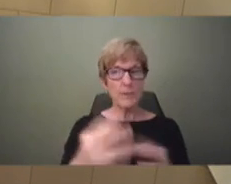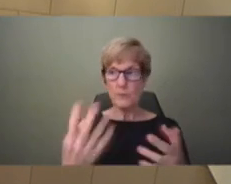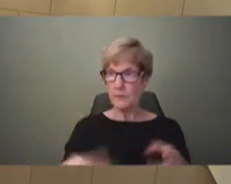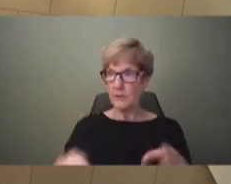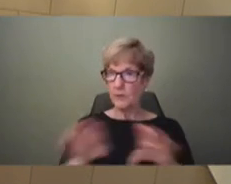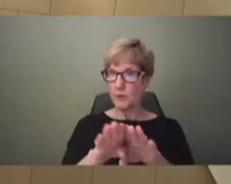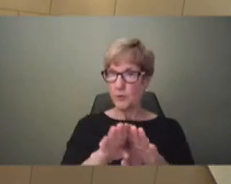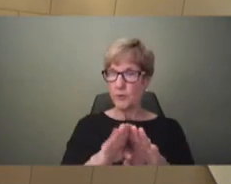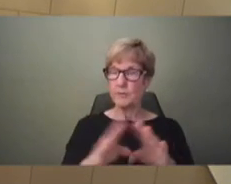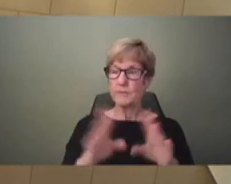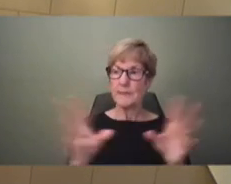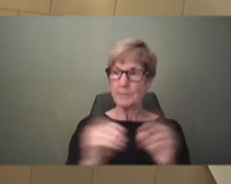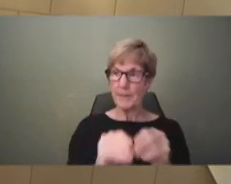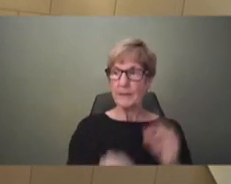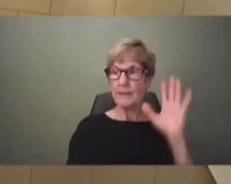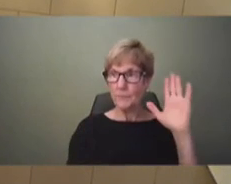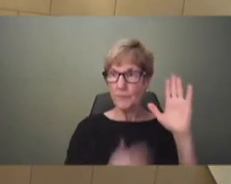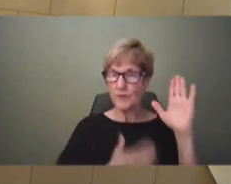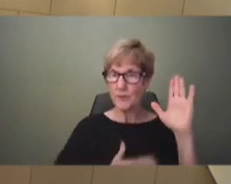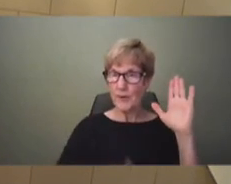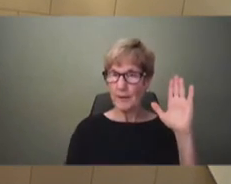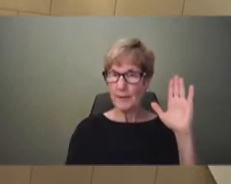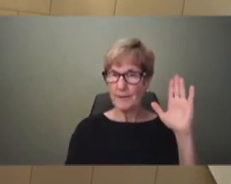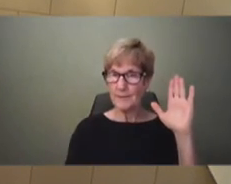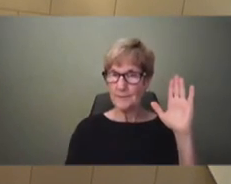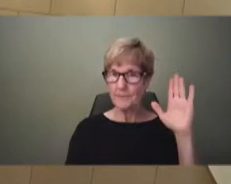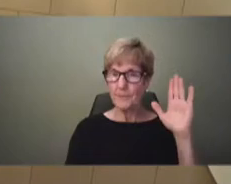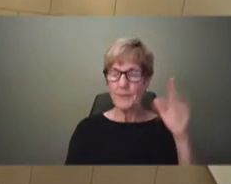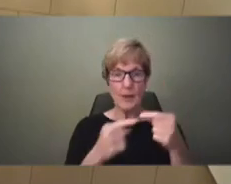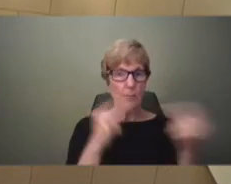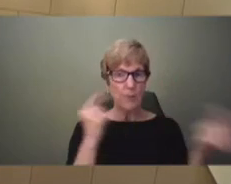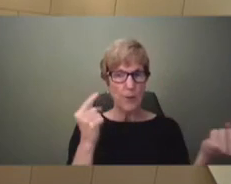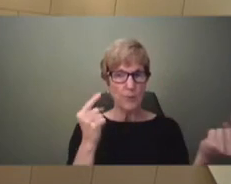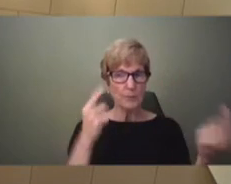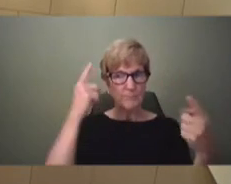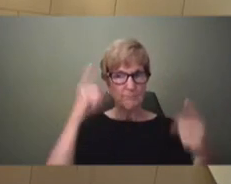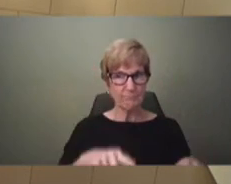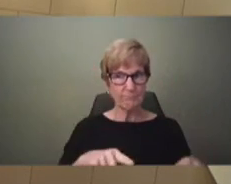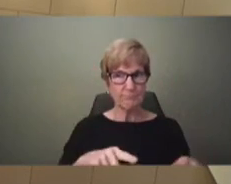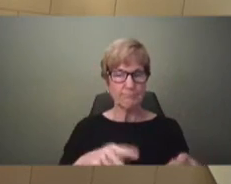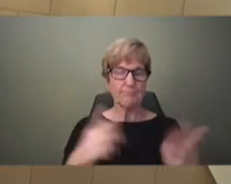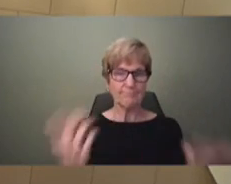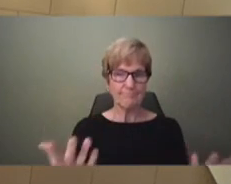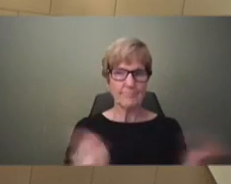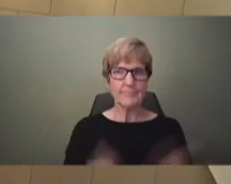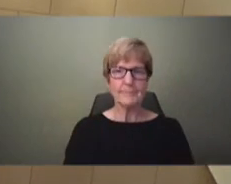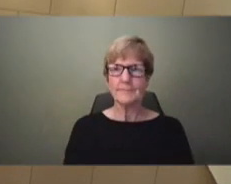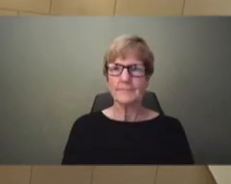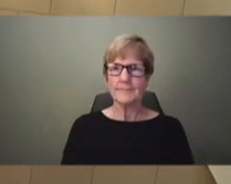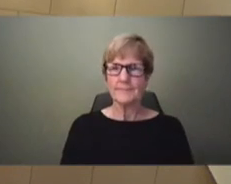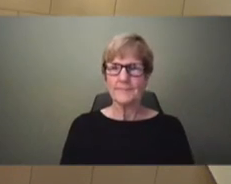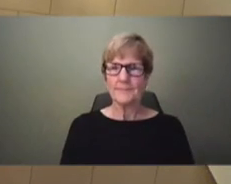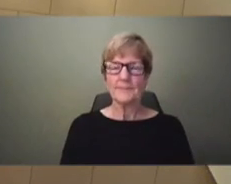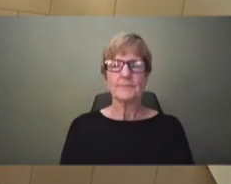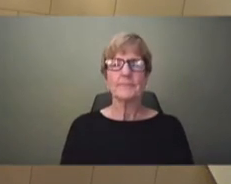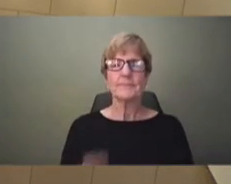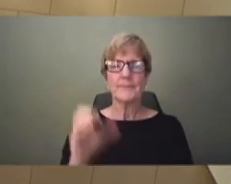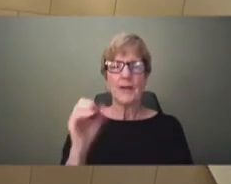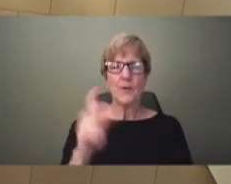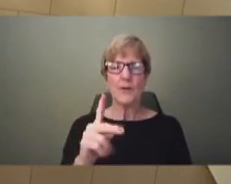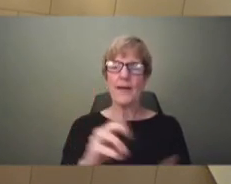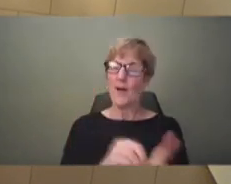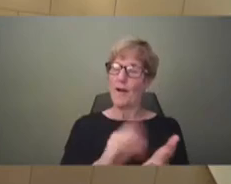meeting please raise your hand any oppos it's unanimous I'm on the record